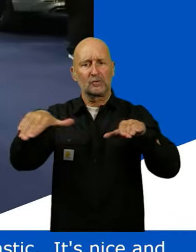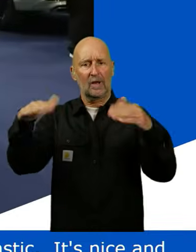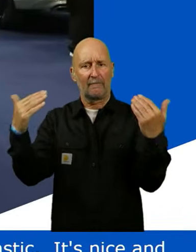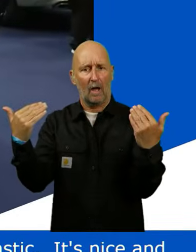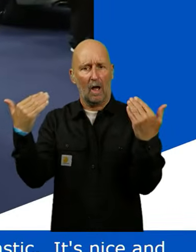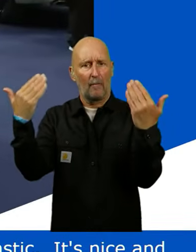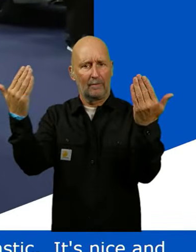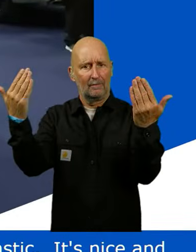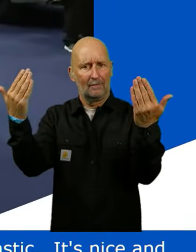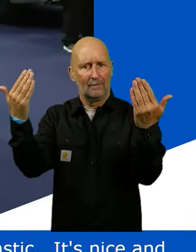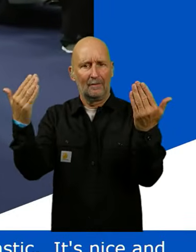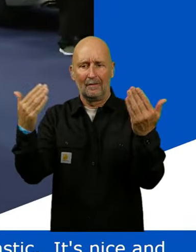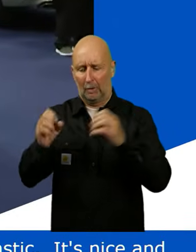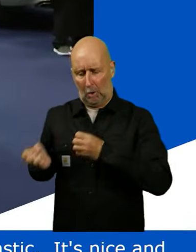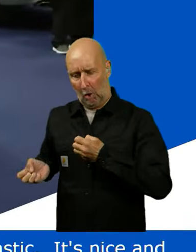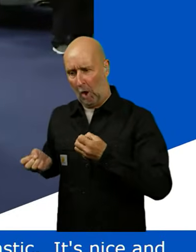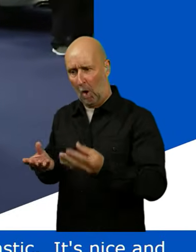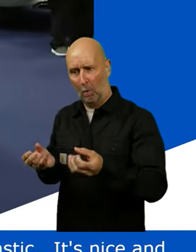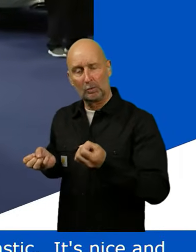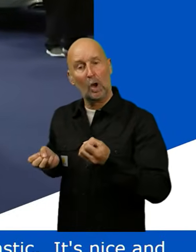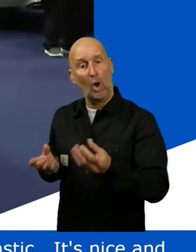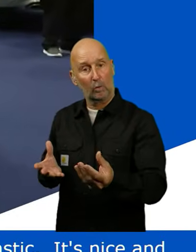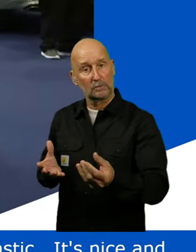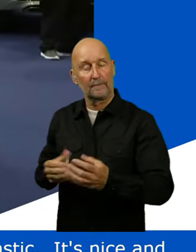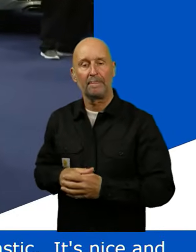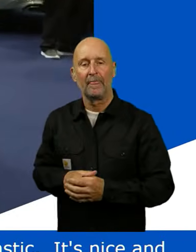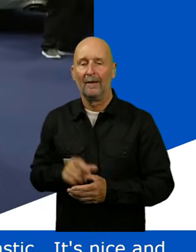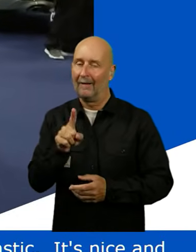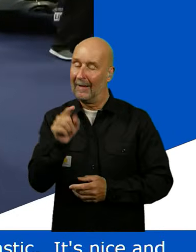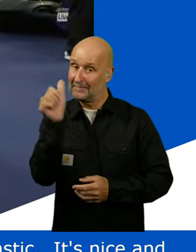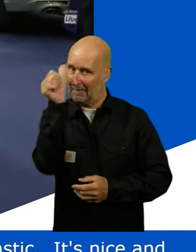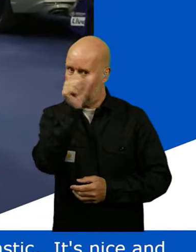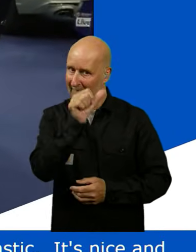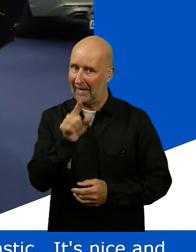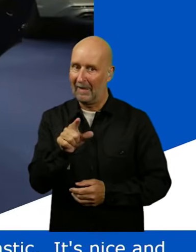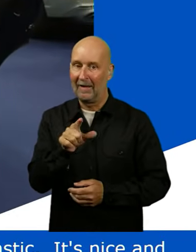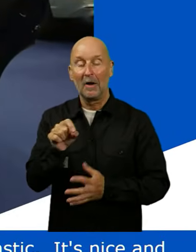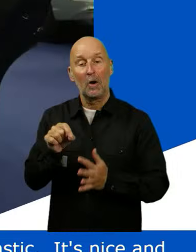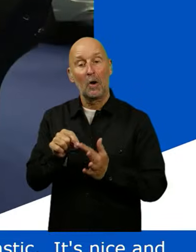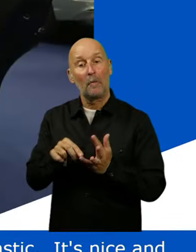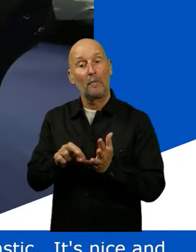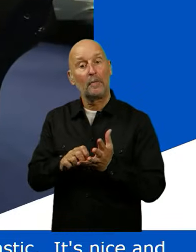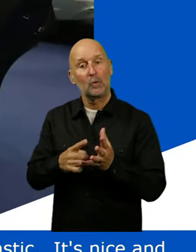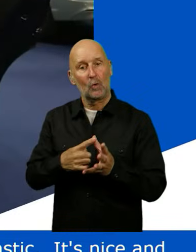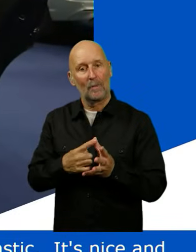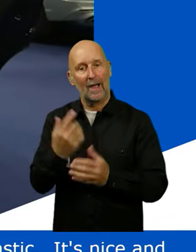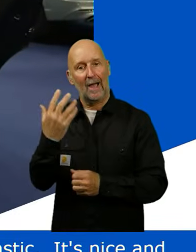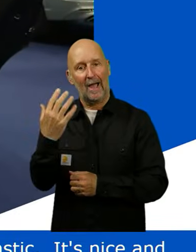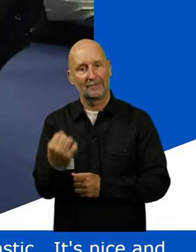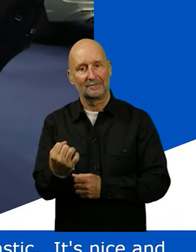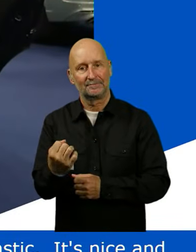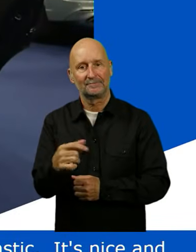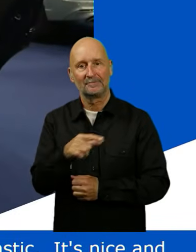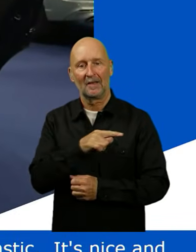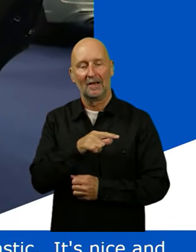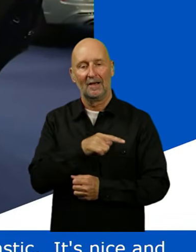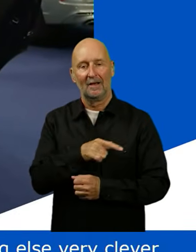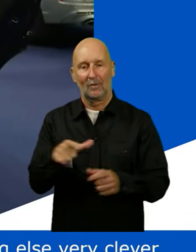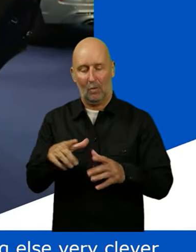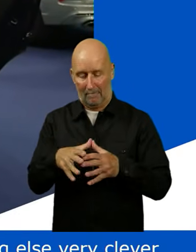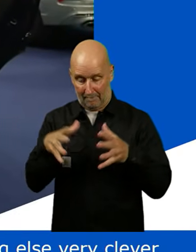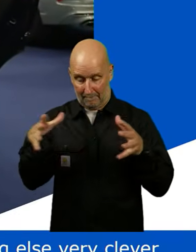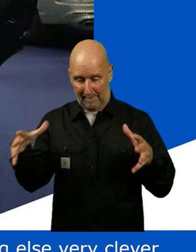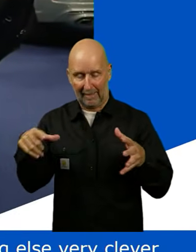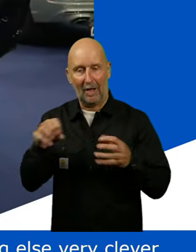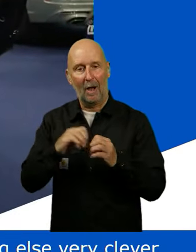out the way, so it's easy to load. And there's something else that's very clever. Ford Puma have what's called a mega box.